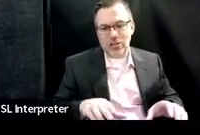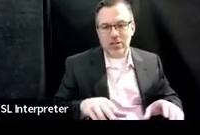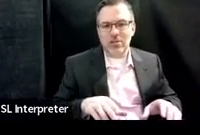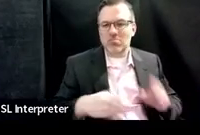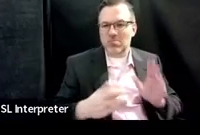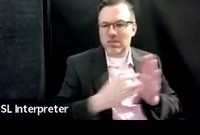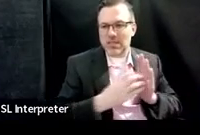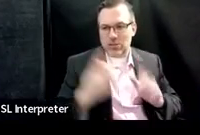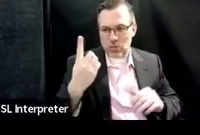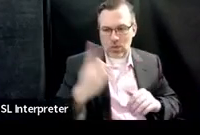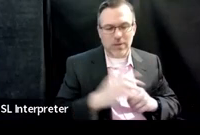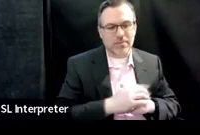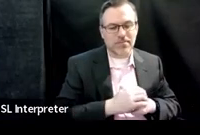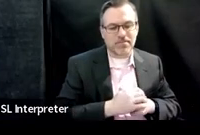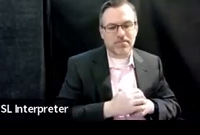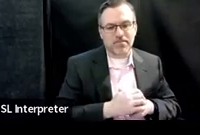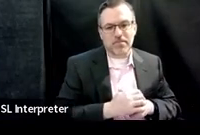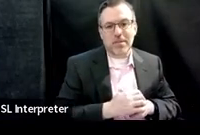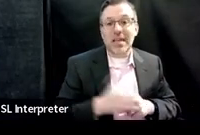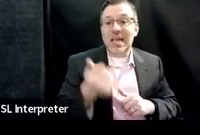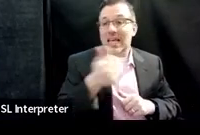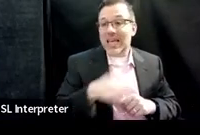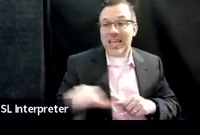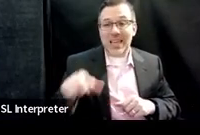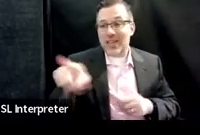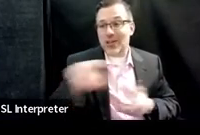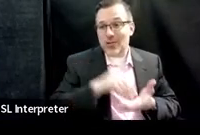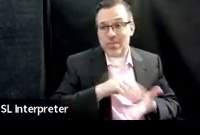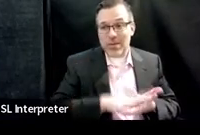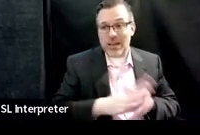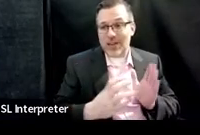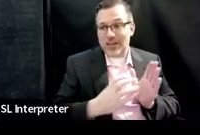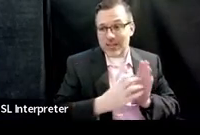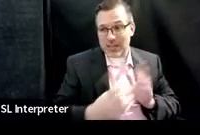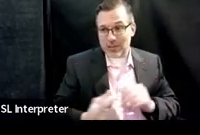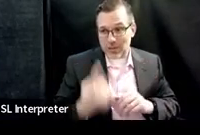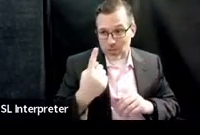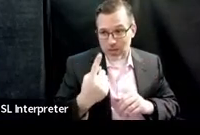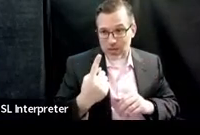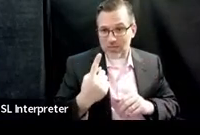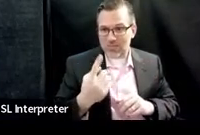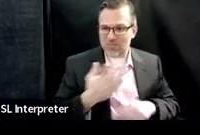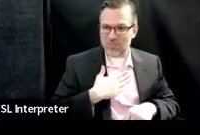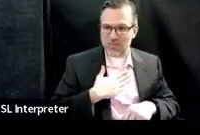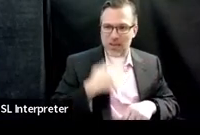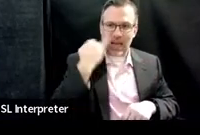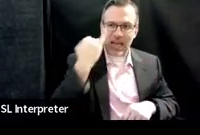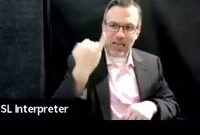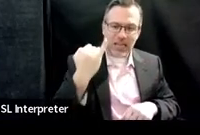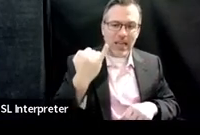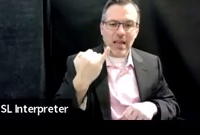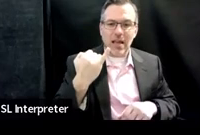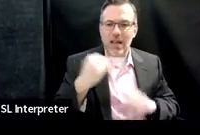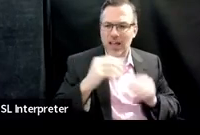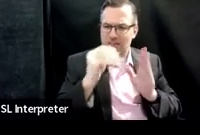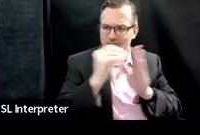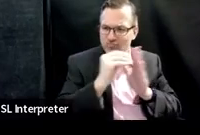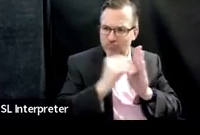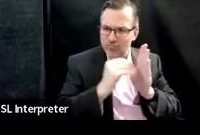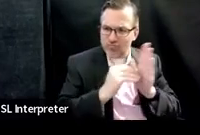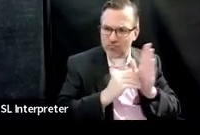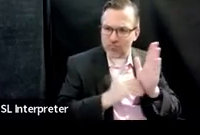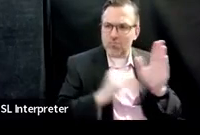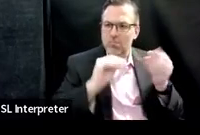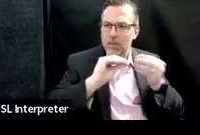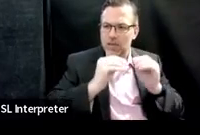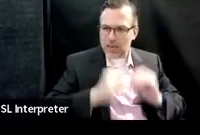1. So anything you put in section 1, and this goes back to my idea of either numbering those determinations in section 1